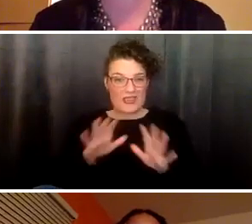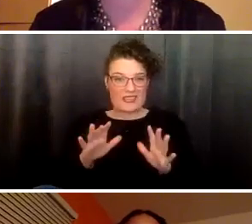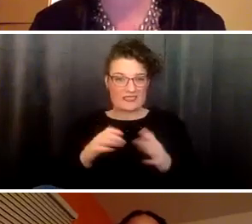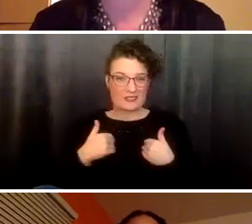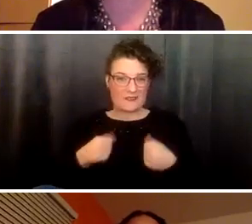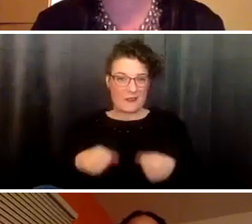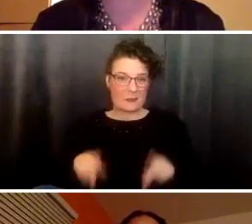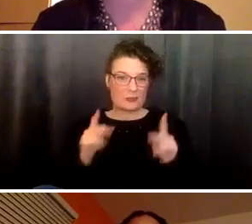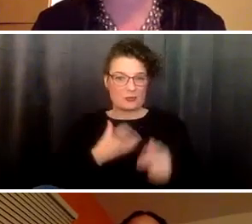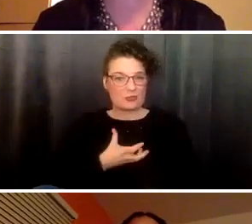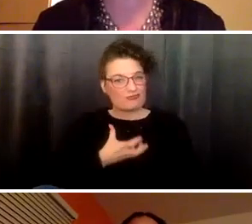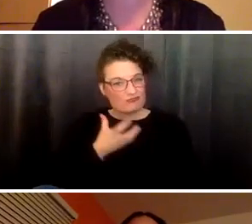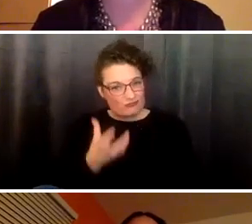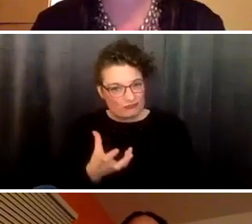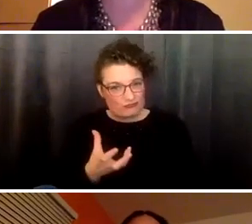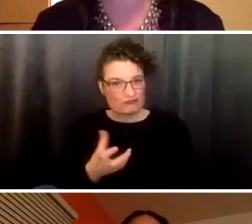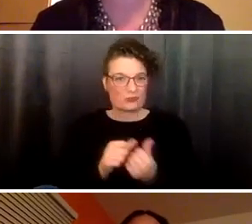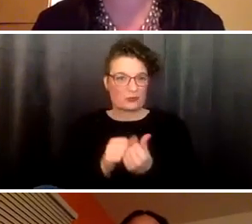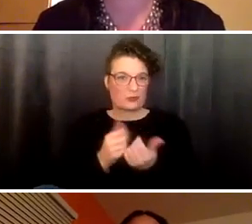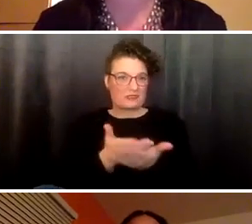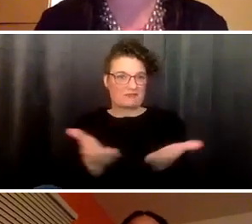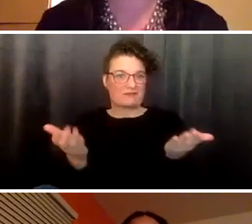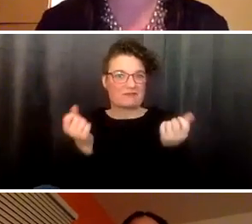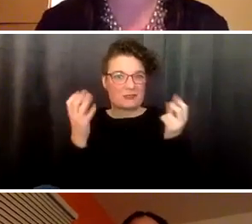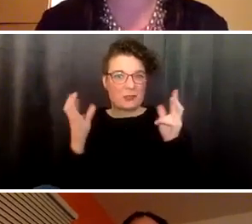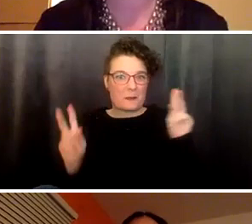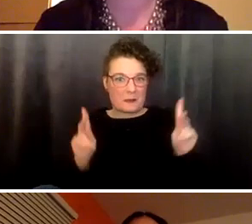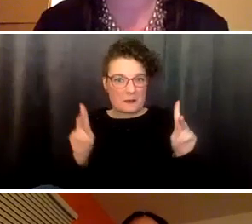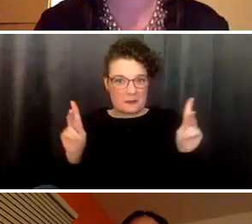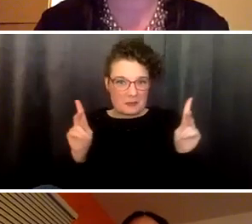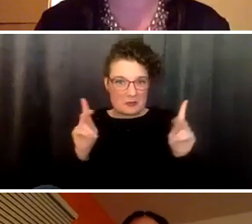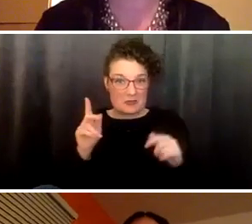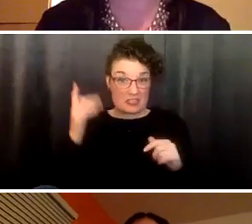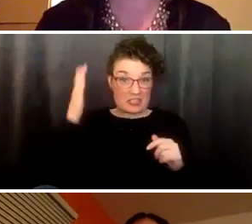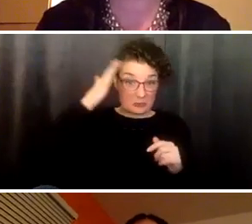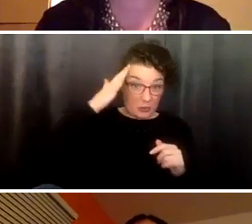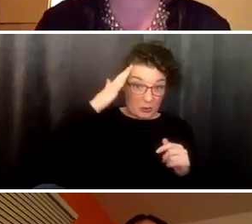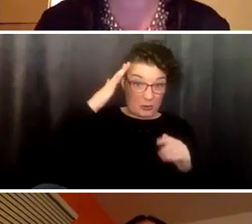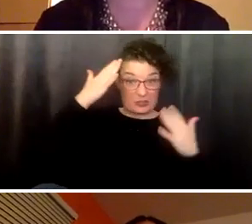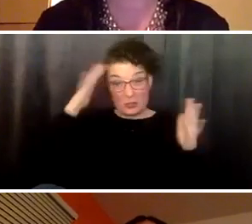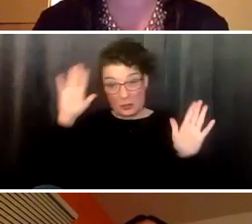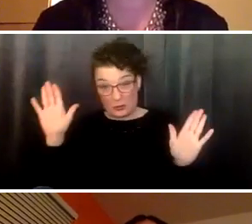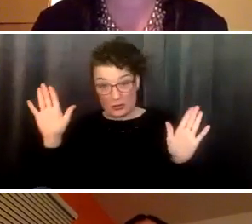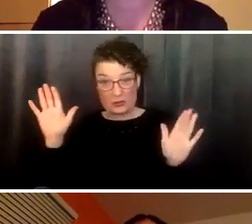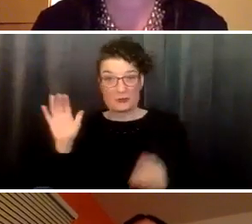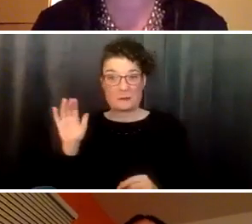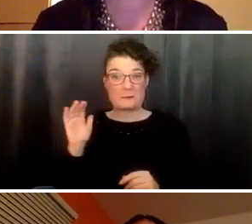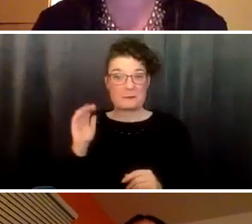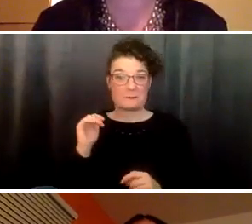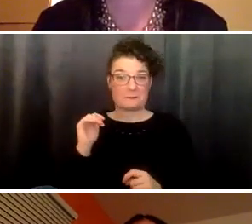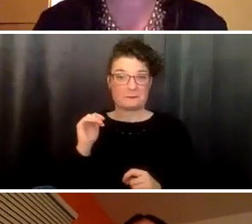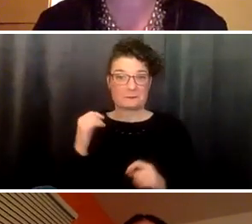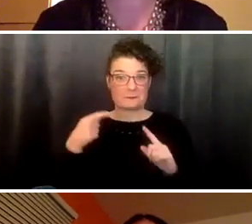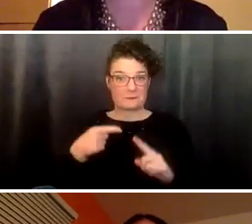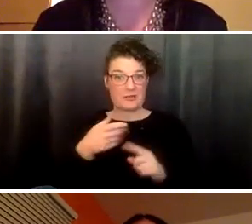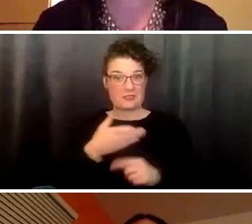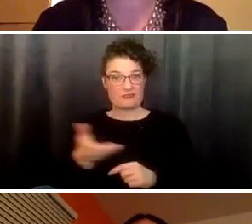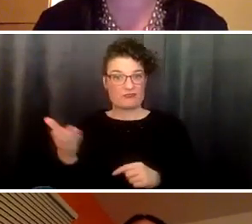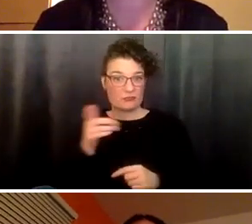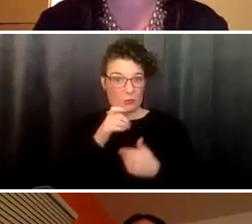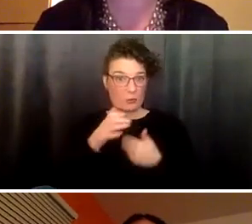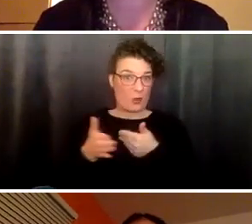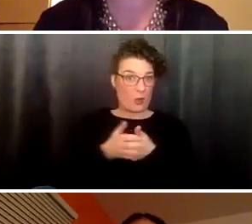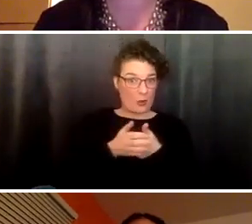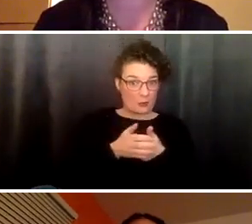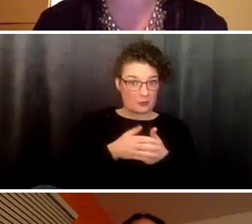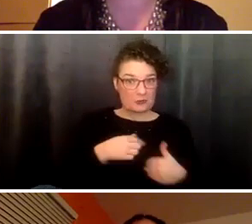vulnerable in front of so many people who I know and who I don't know, especially people who are very close to me and